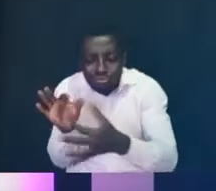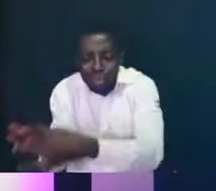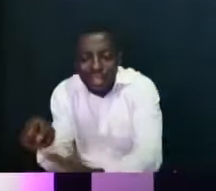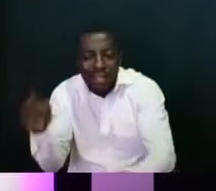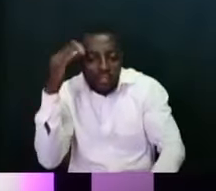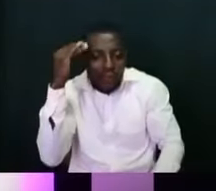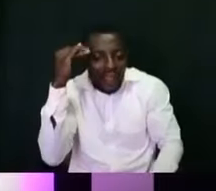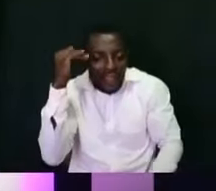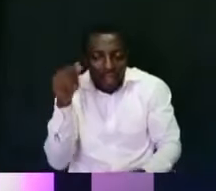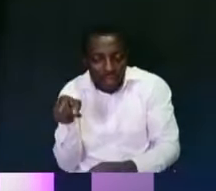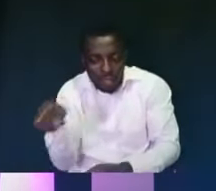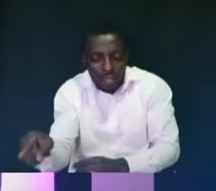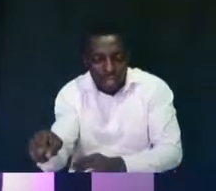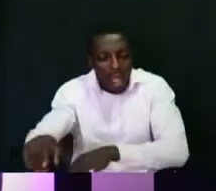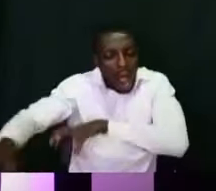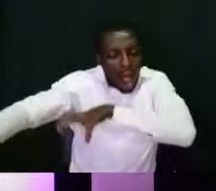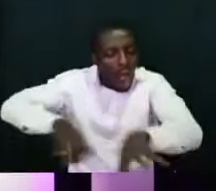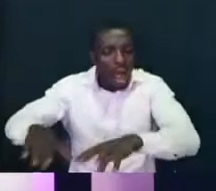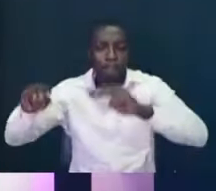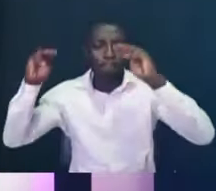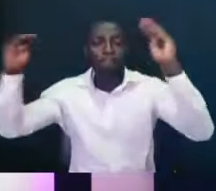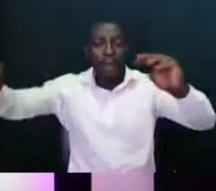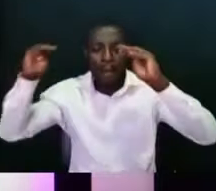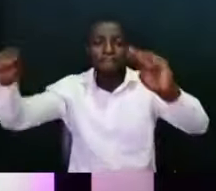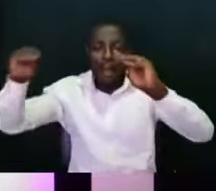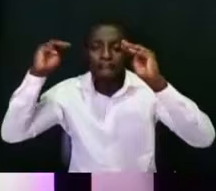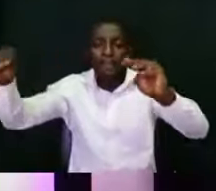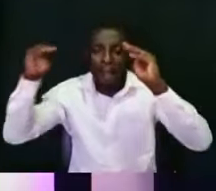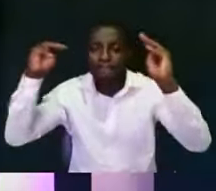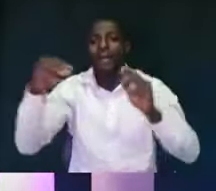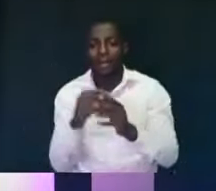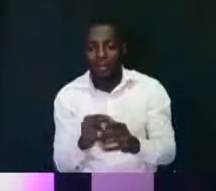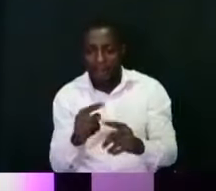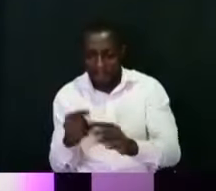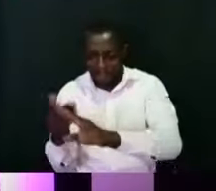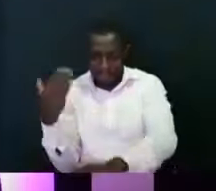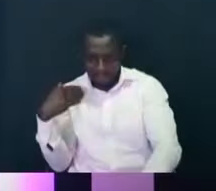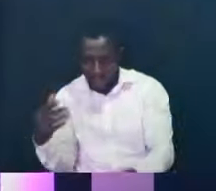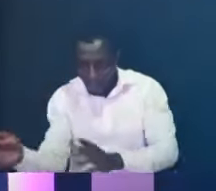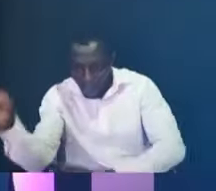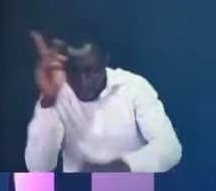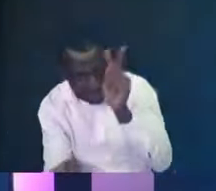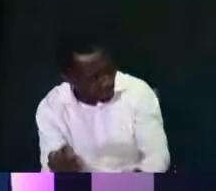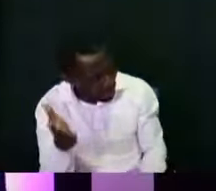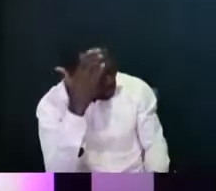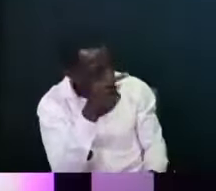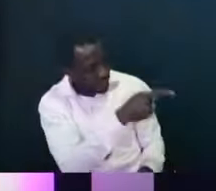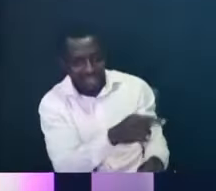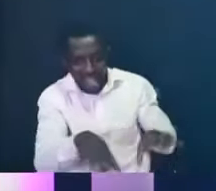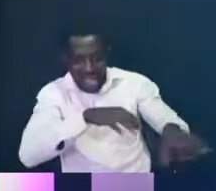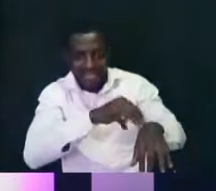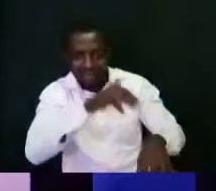nini ahuandeni kesiya oyeye no ni hujiri no. This man called the great power of God. Papa, your friend, oyami